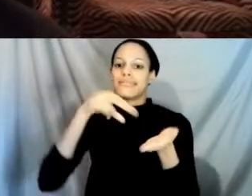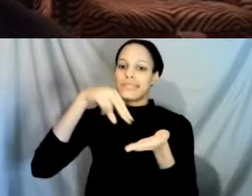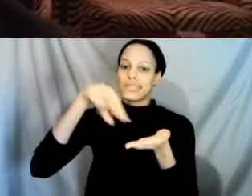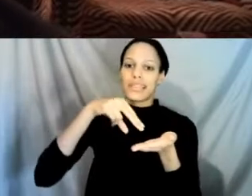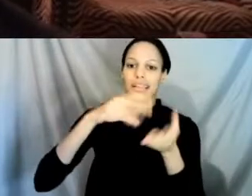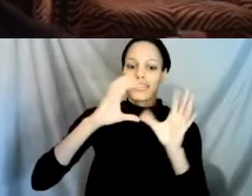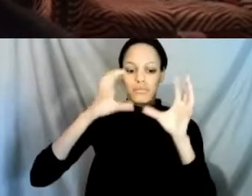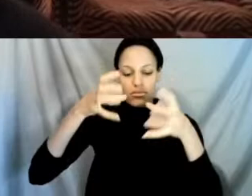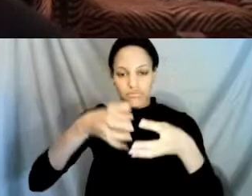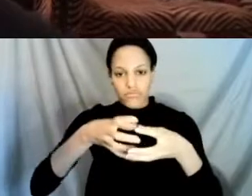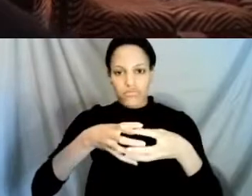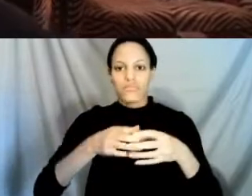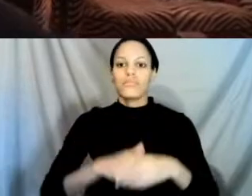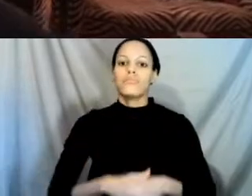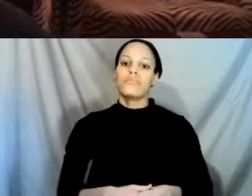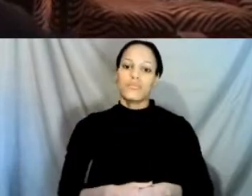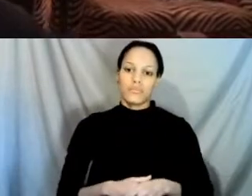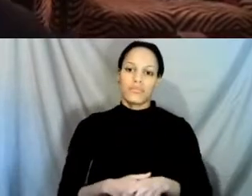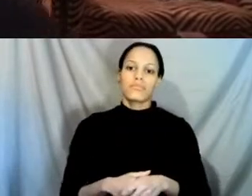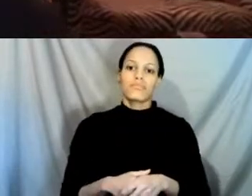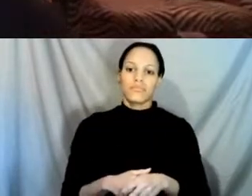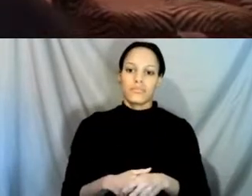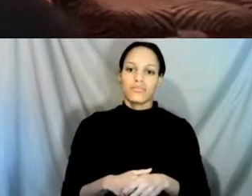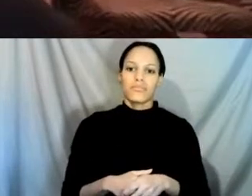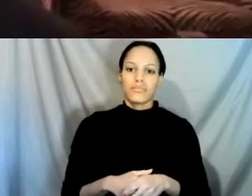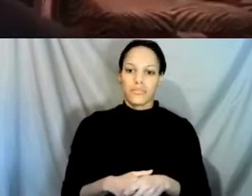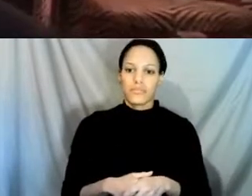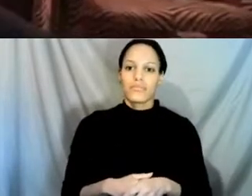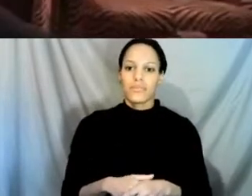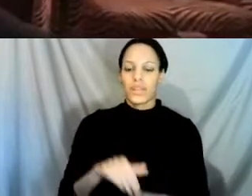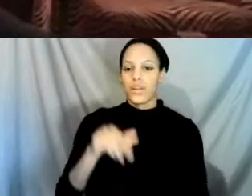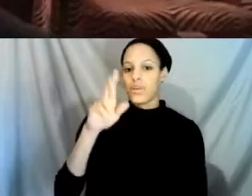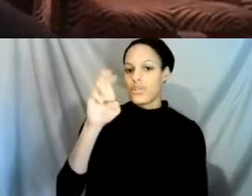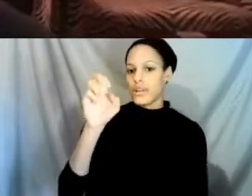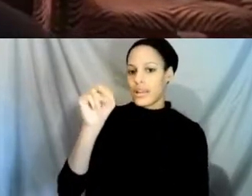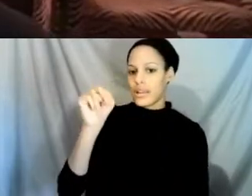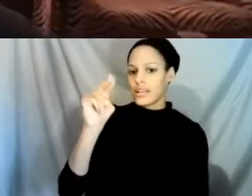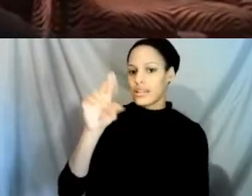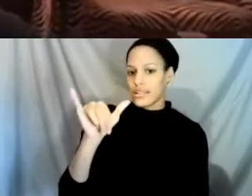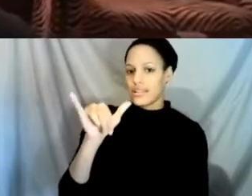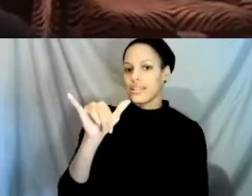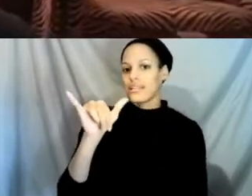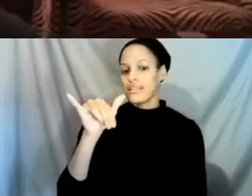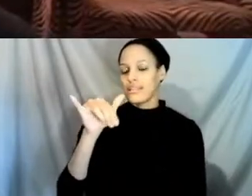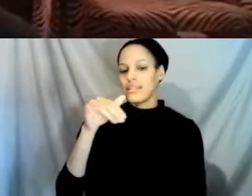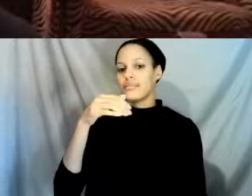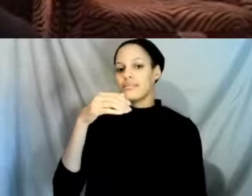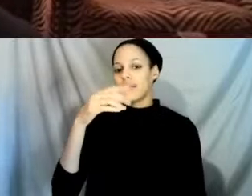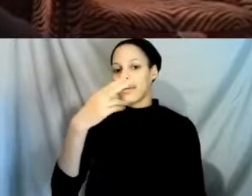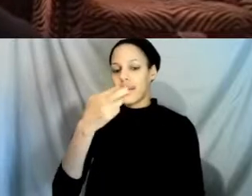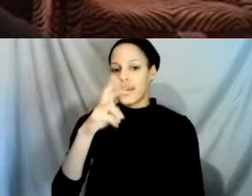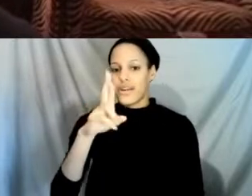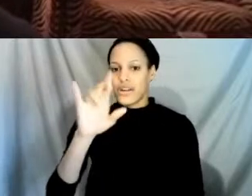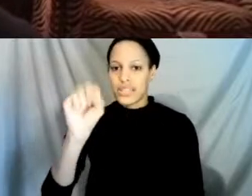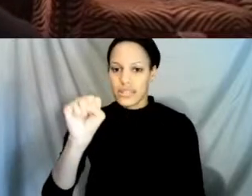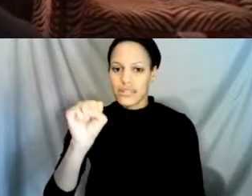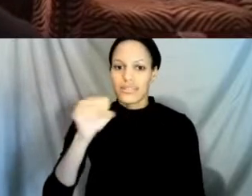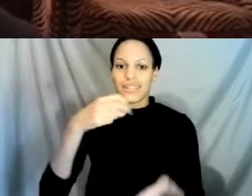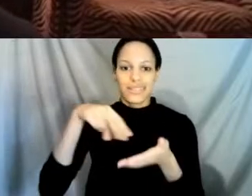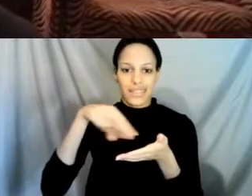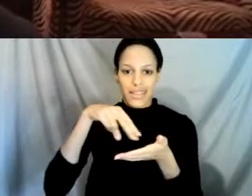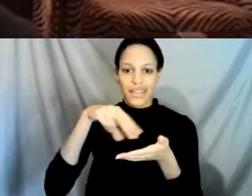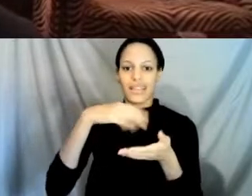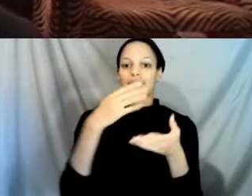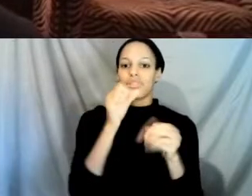of Dance Africa, Rennie Harris Pure Movement, preeminent hip